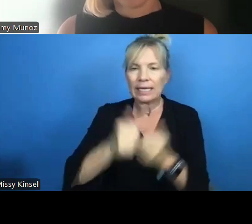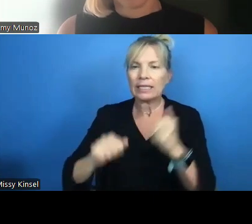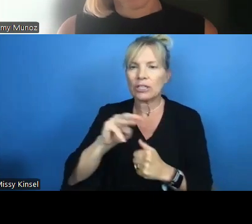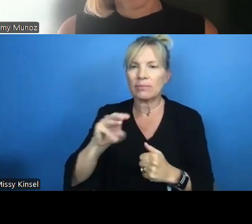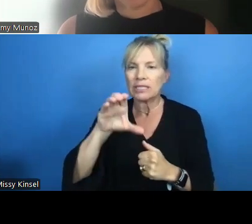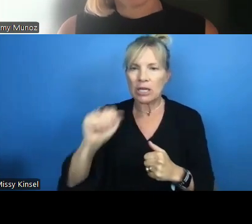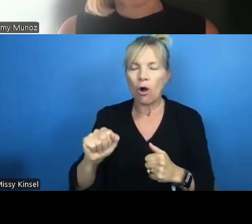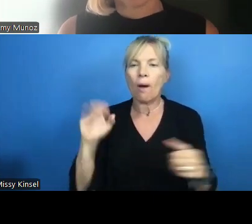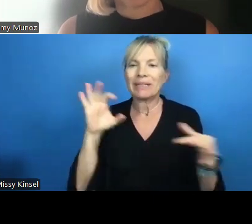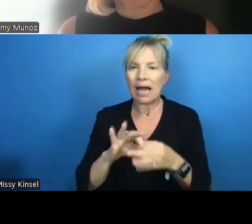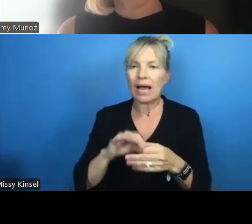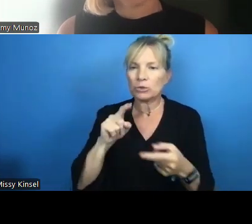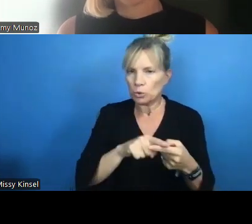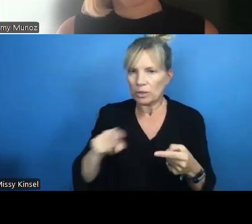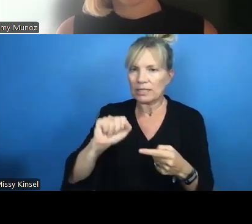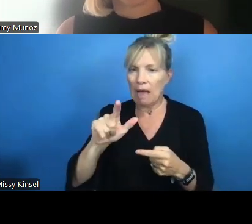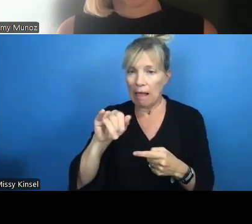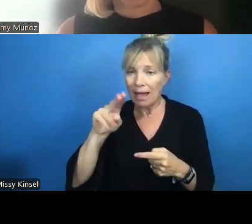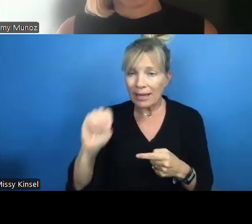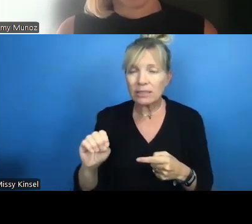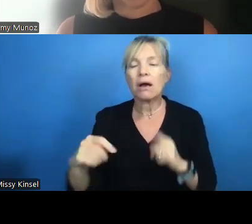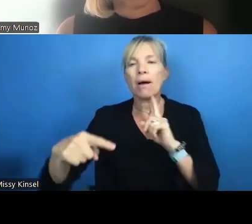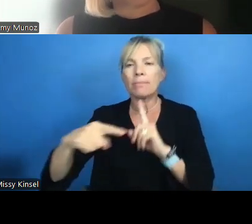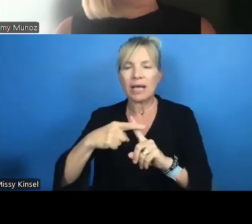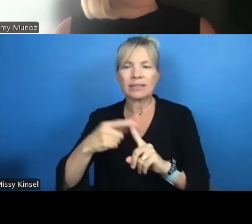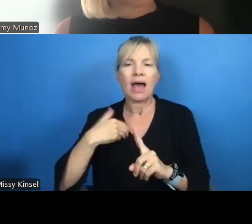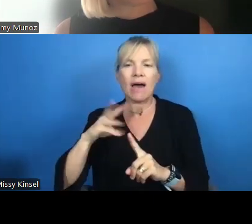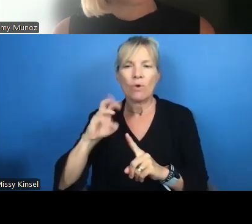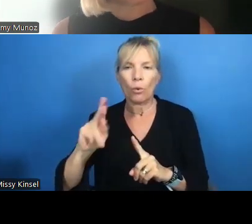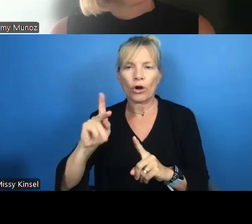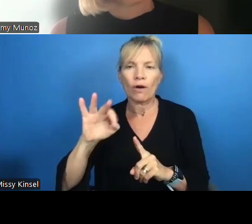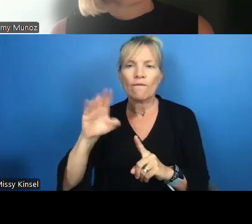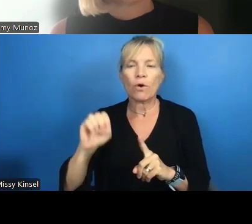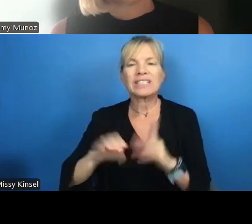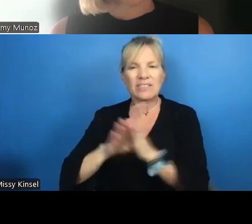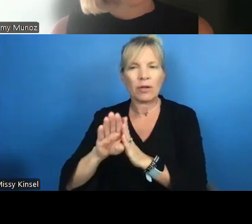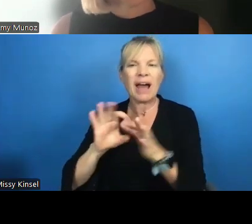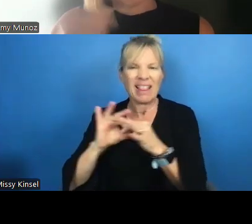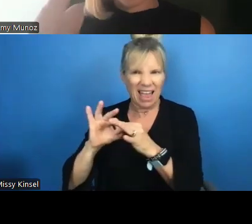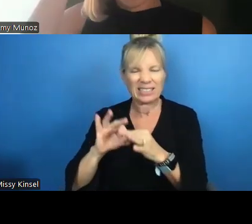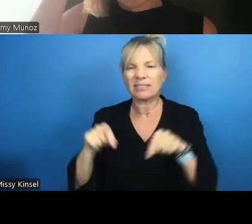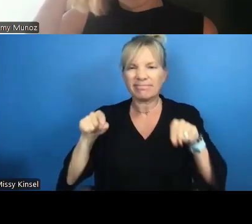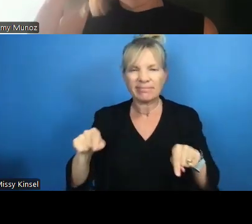to the alliance and also has a workforce development alliance, which